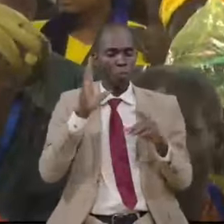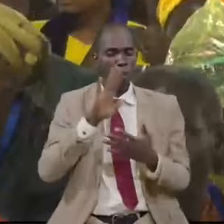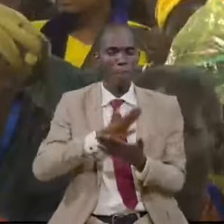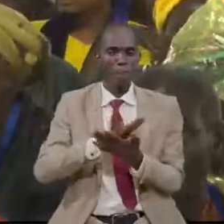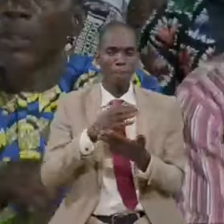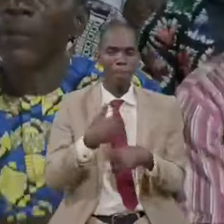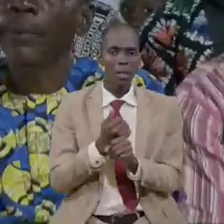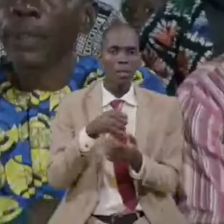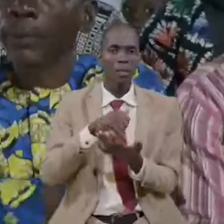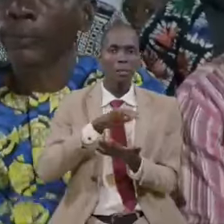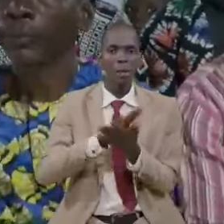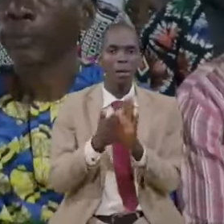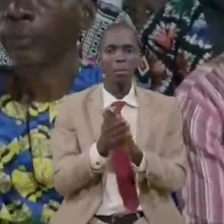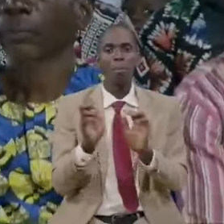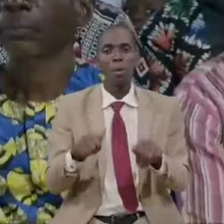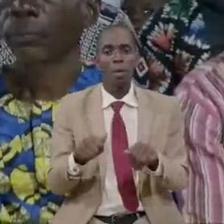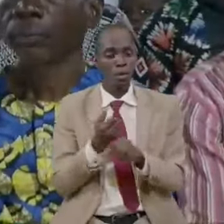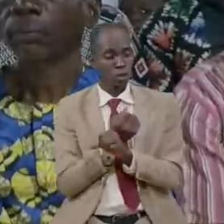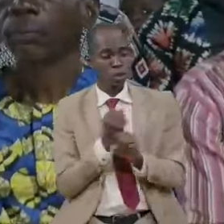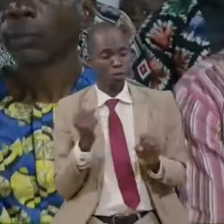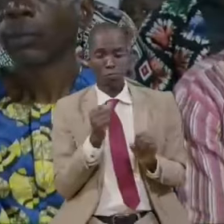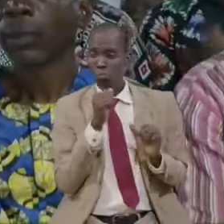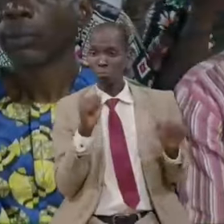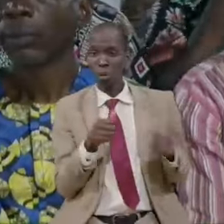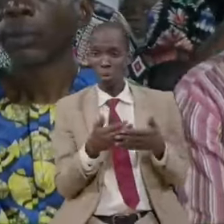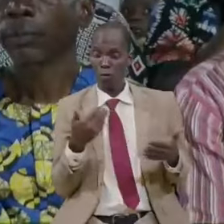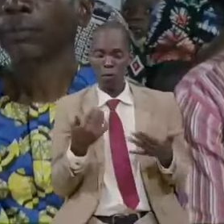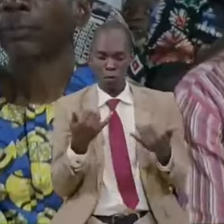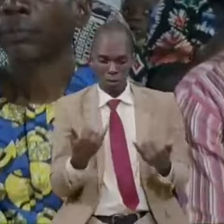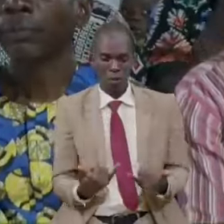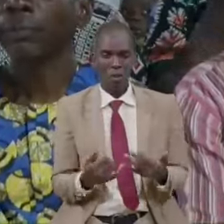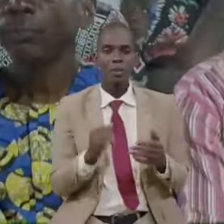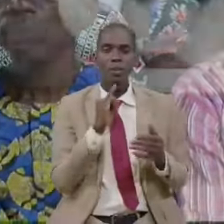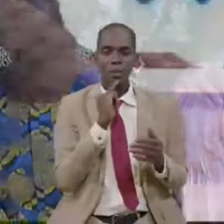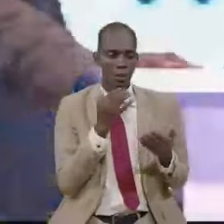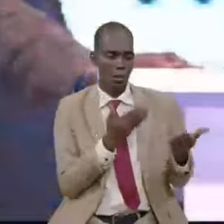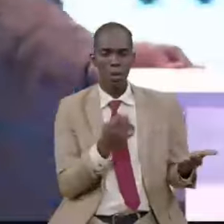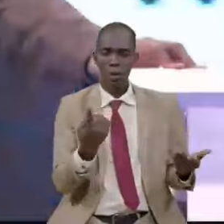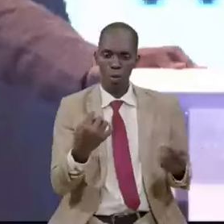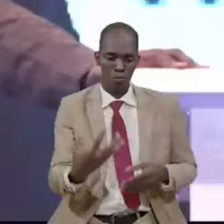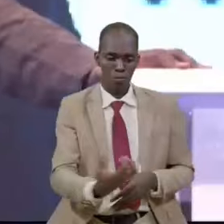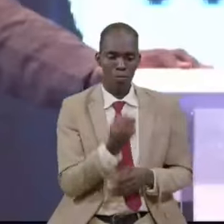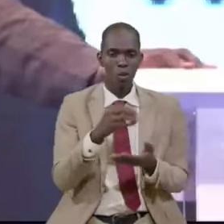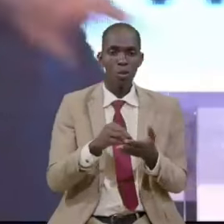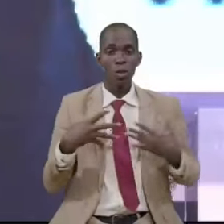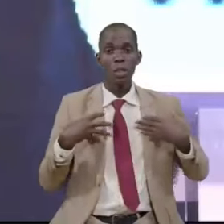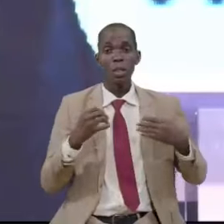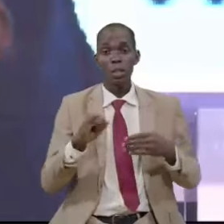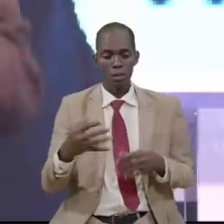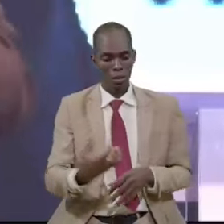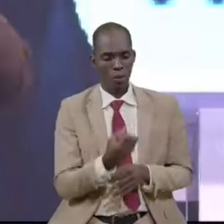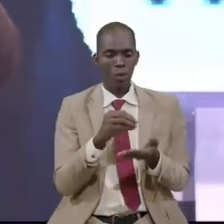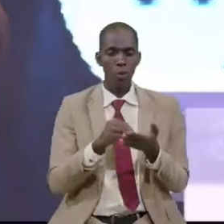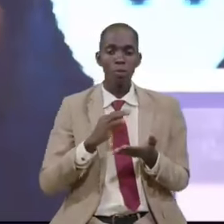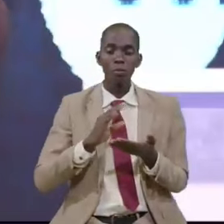pick it up. Forgiveness, come and pick it up. Healing, come and pick yours. Deliverance, come and pick